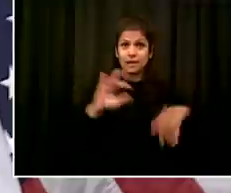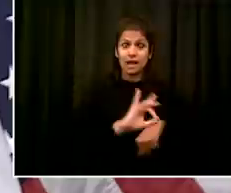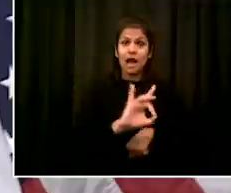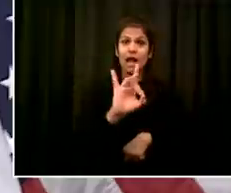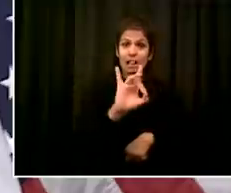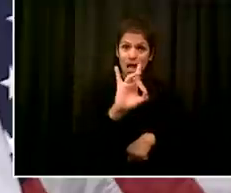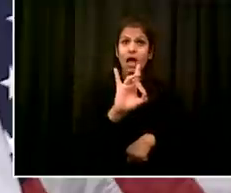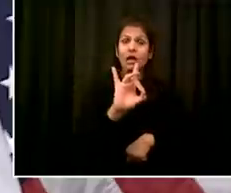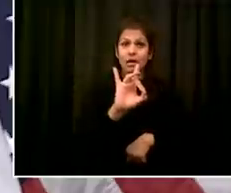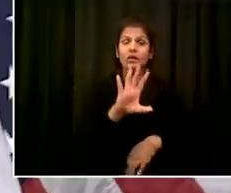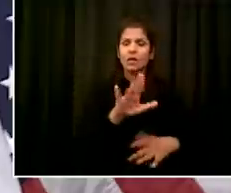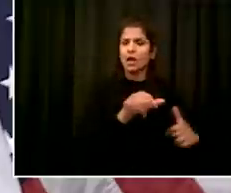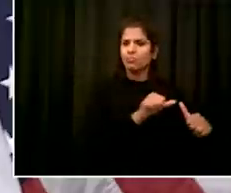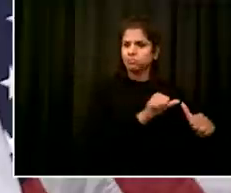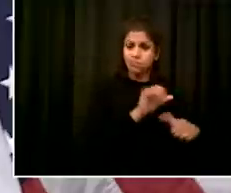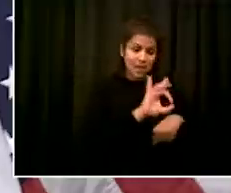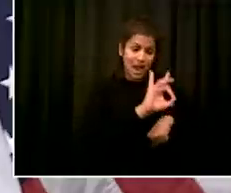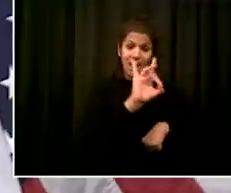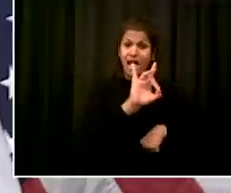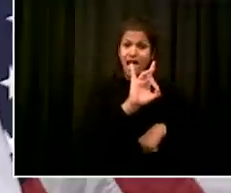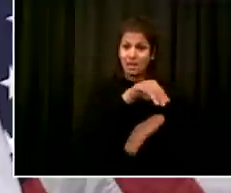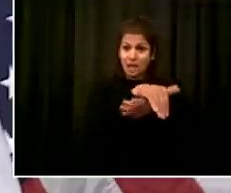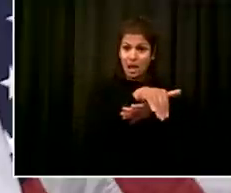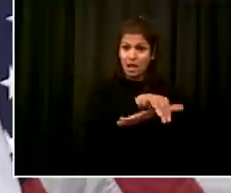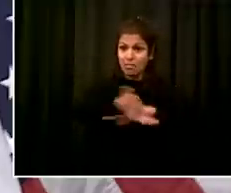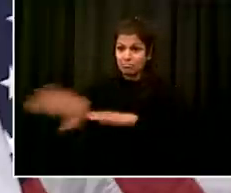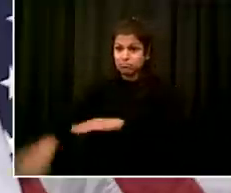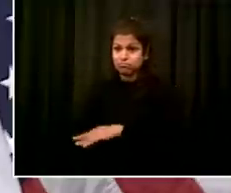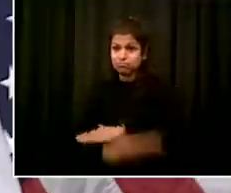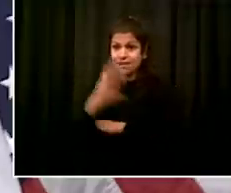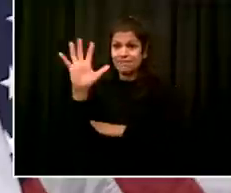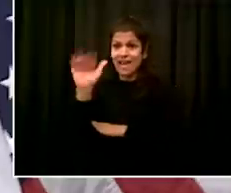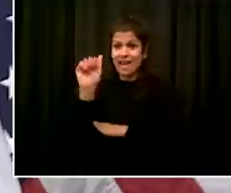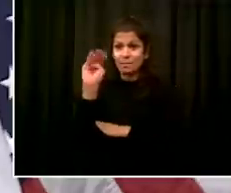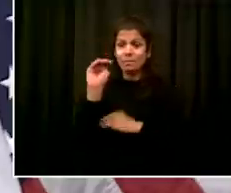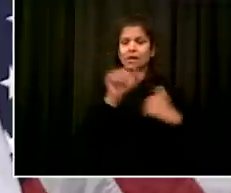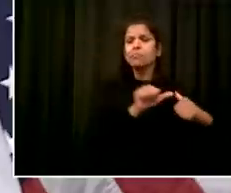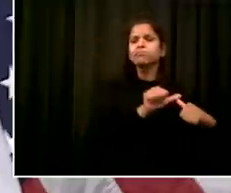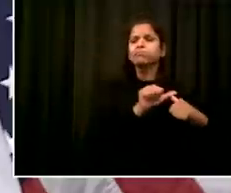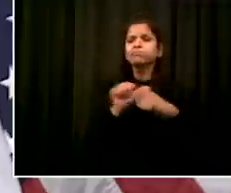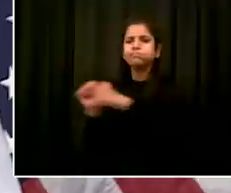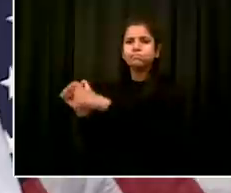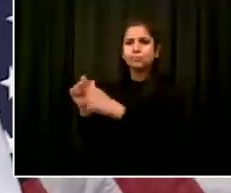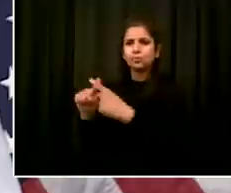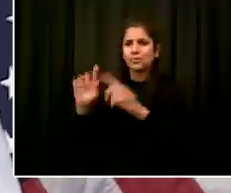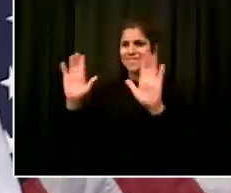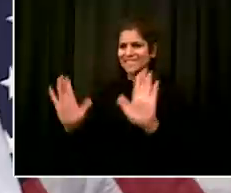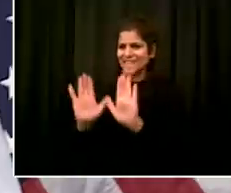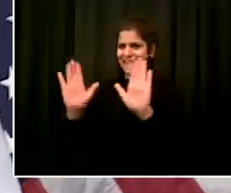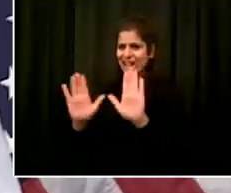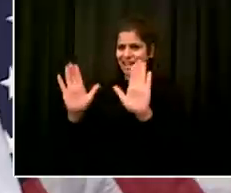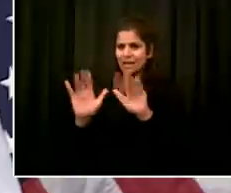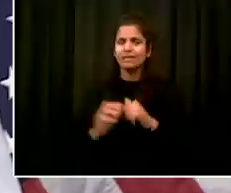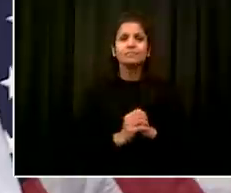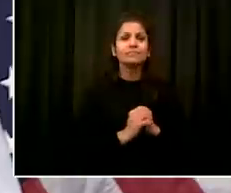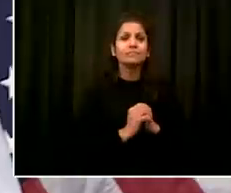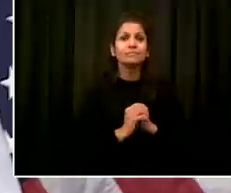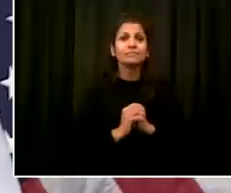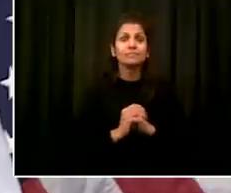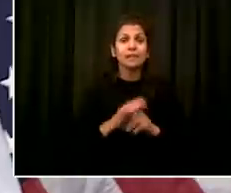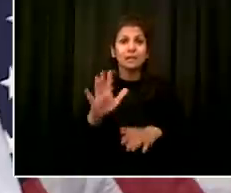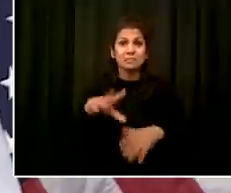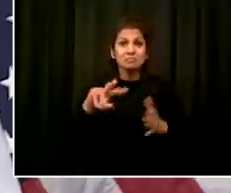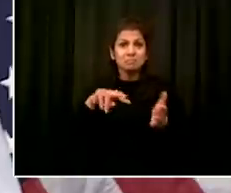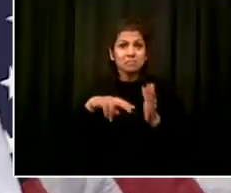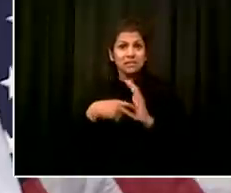right. And then we go right into the reopening. So folks who are working on their stores right now to get ready for the